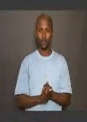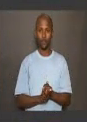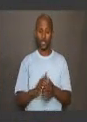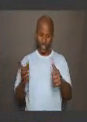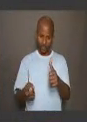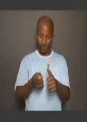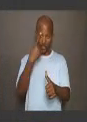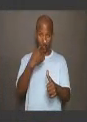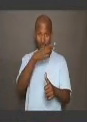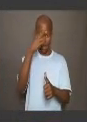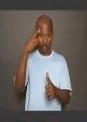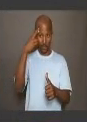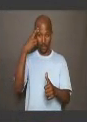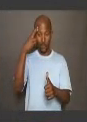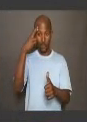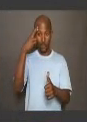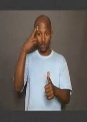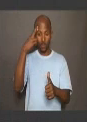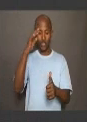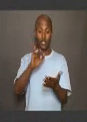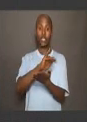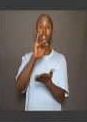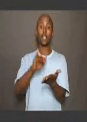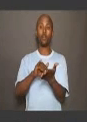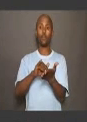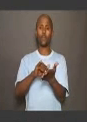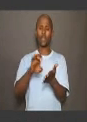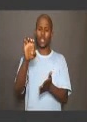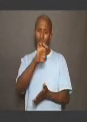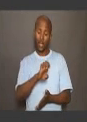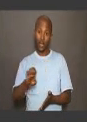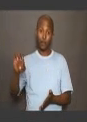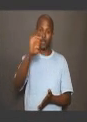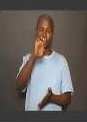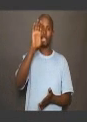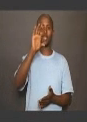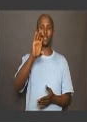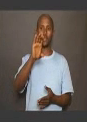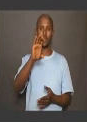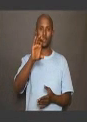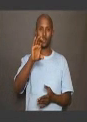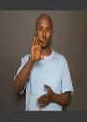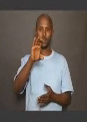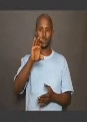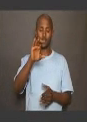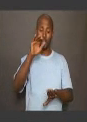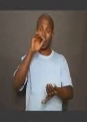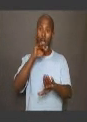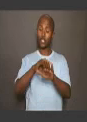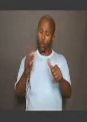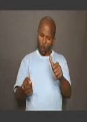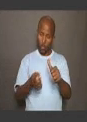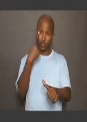In the first case, the center of the ellipse C is at the